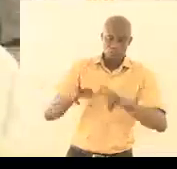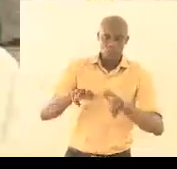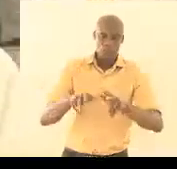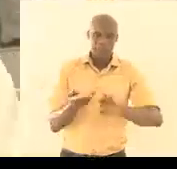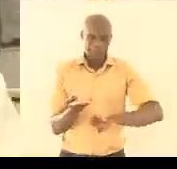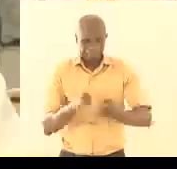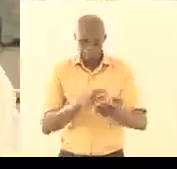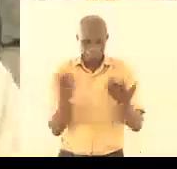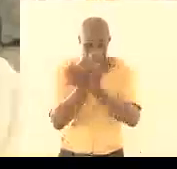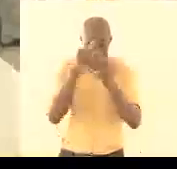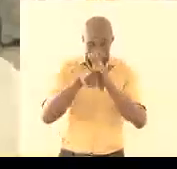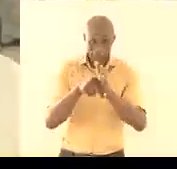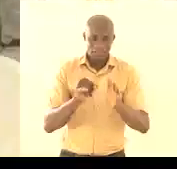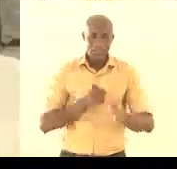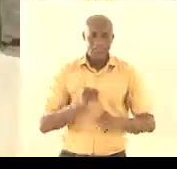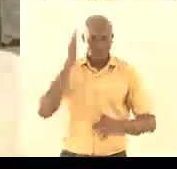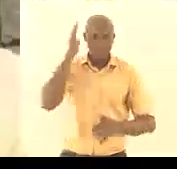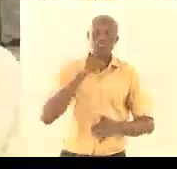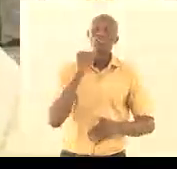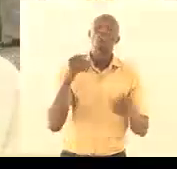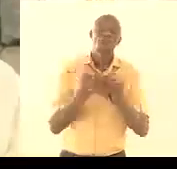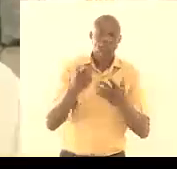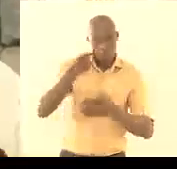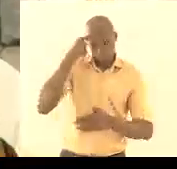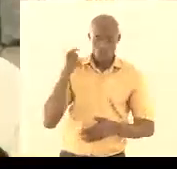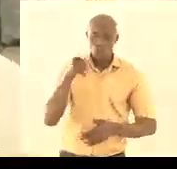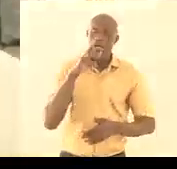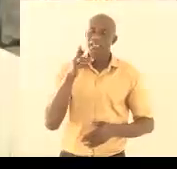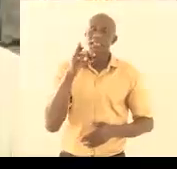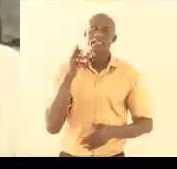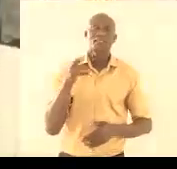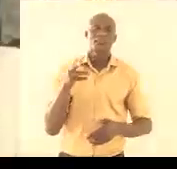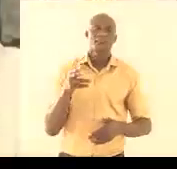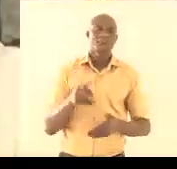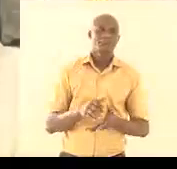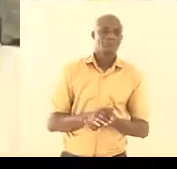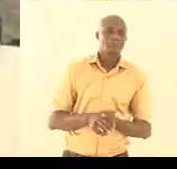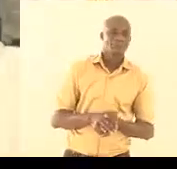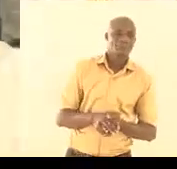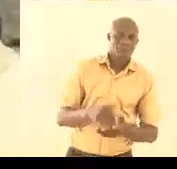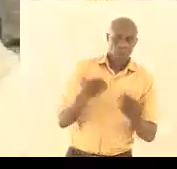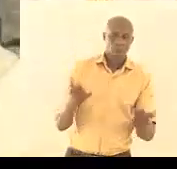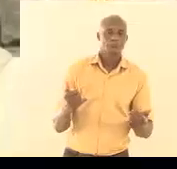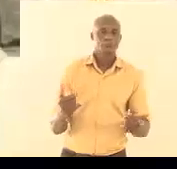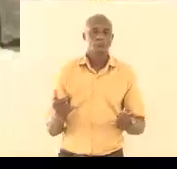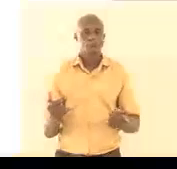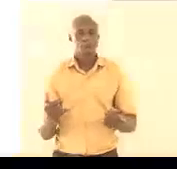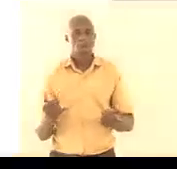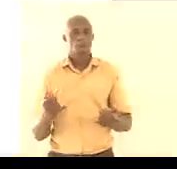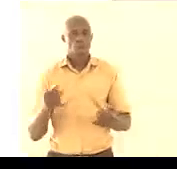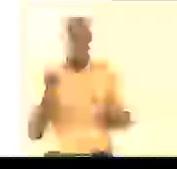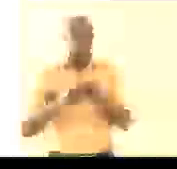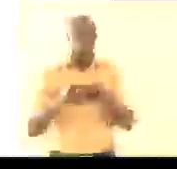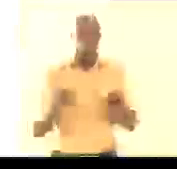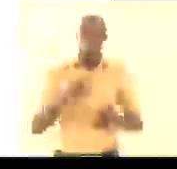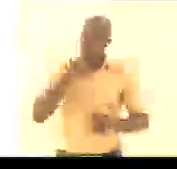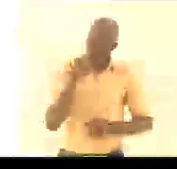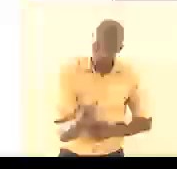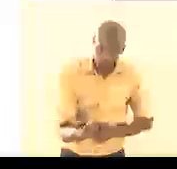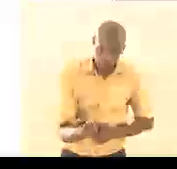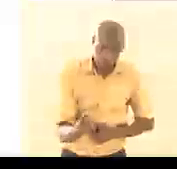the depth of darkness, I shall not fear, because you are there with your crook and your staff. Now, to now